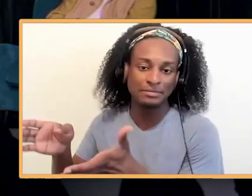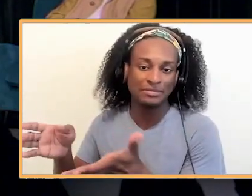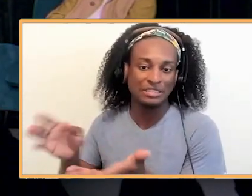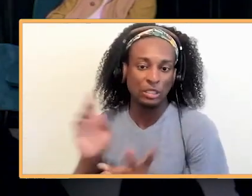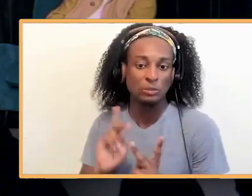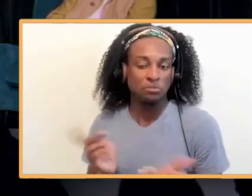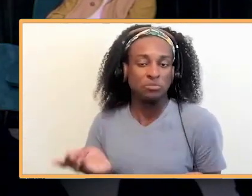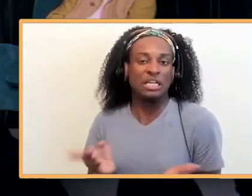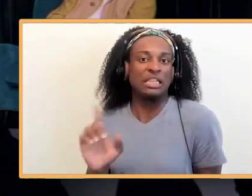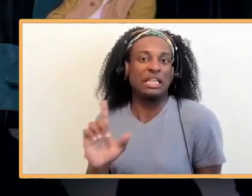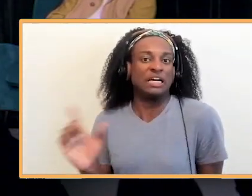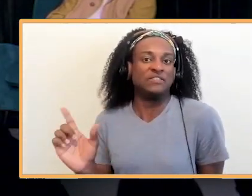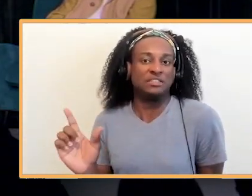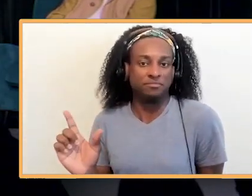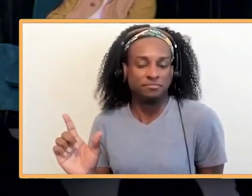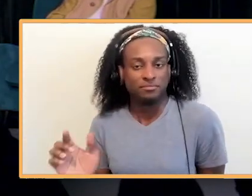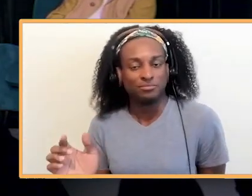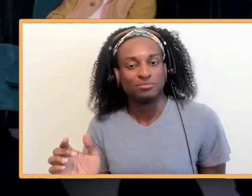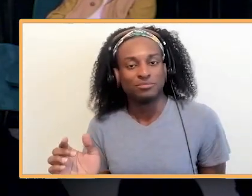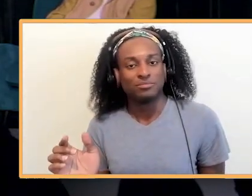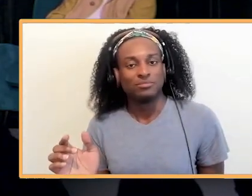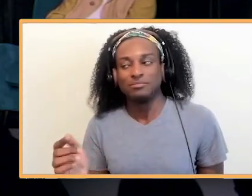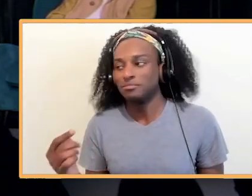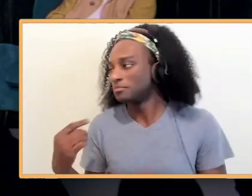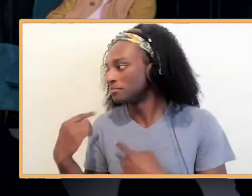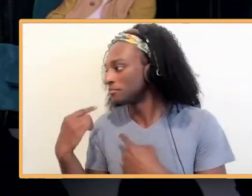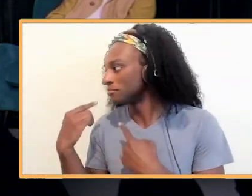reliance on what has historically been